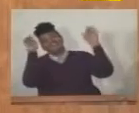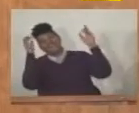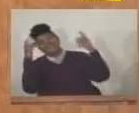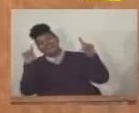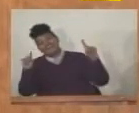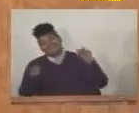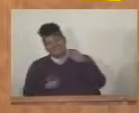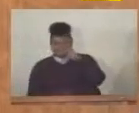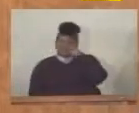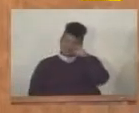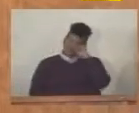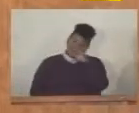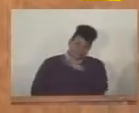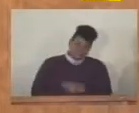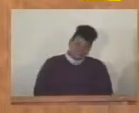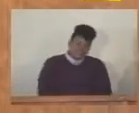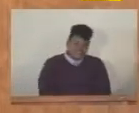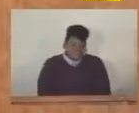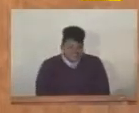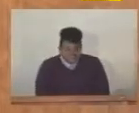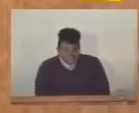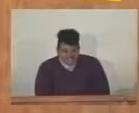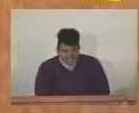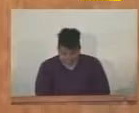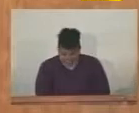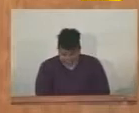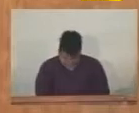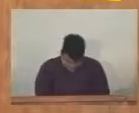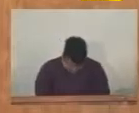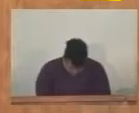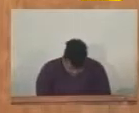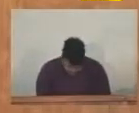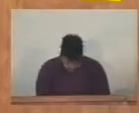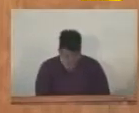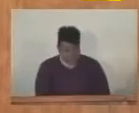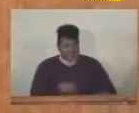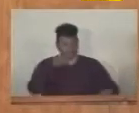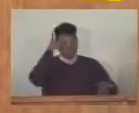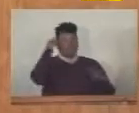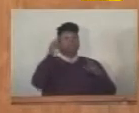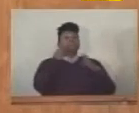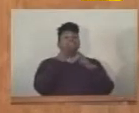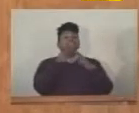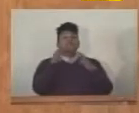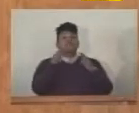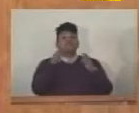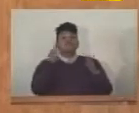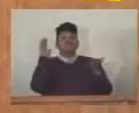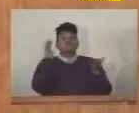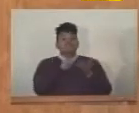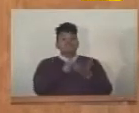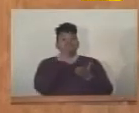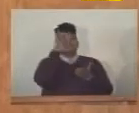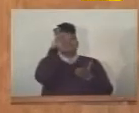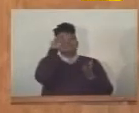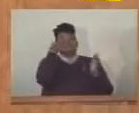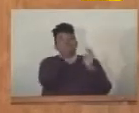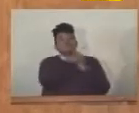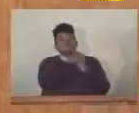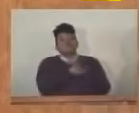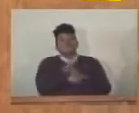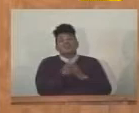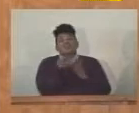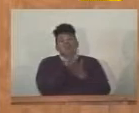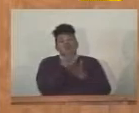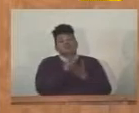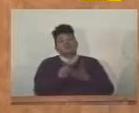because it brings temporary relief from the 6 murders per week in St.